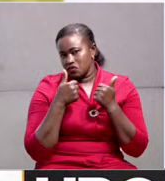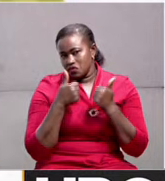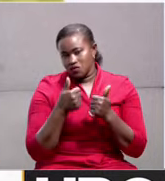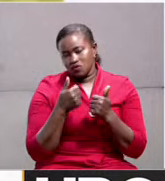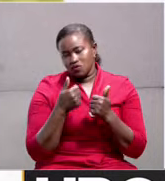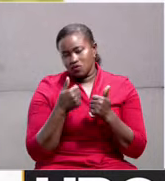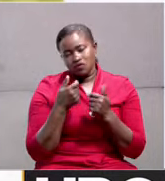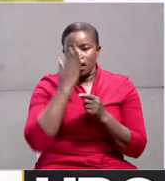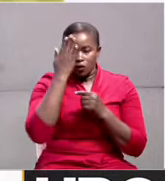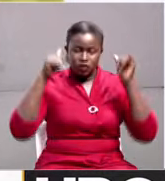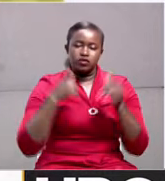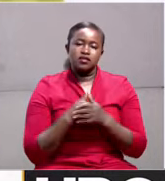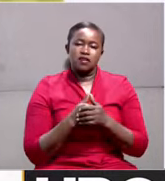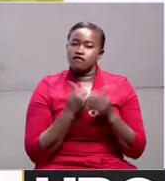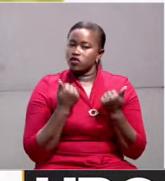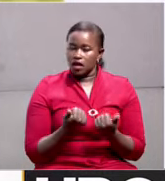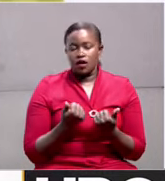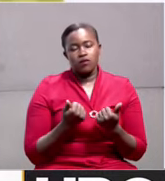But